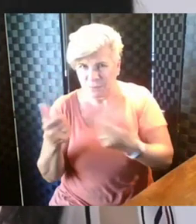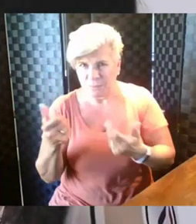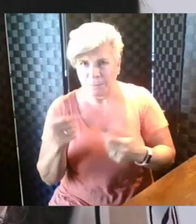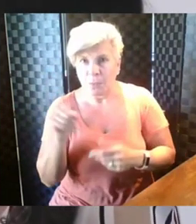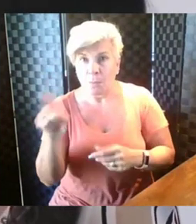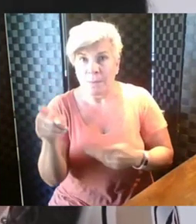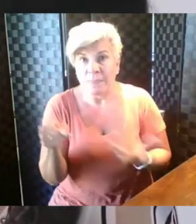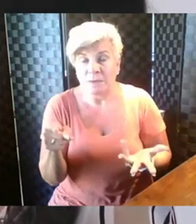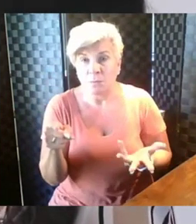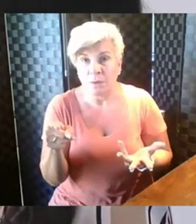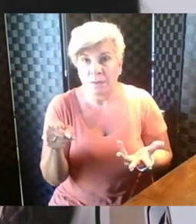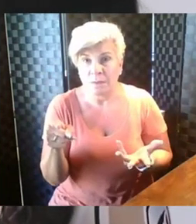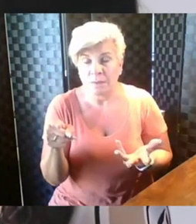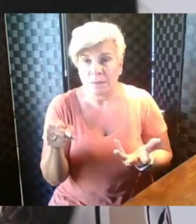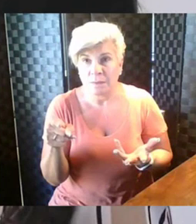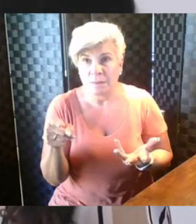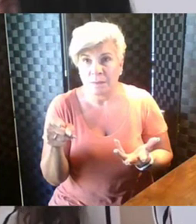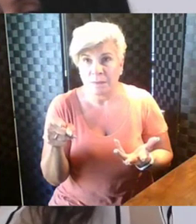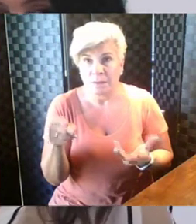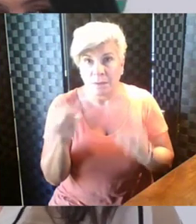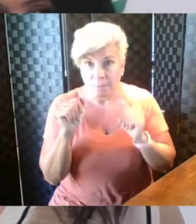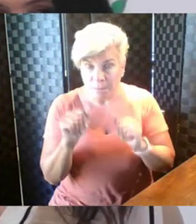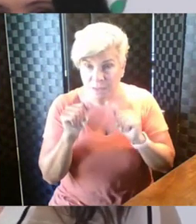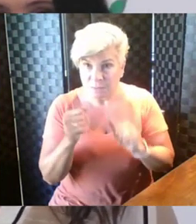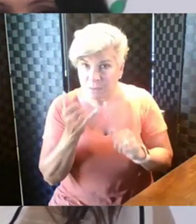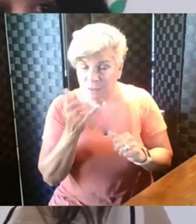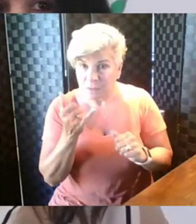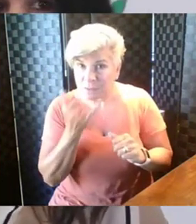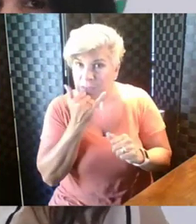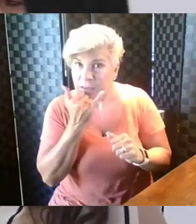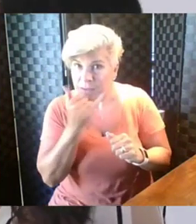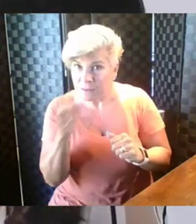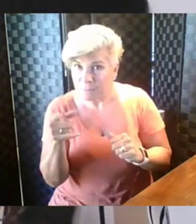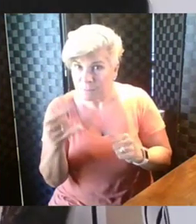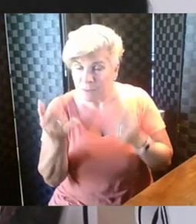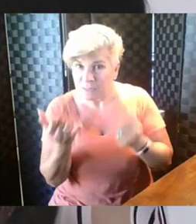What about this one? Could this one not belong?